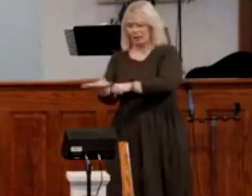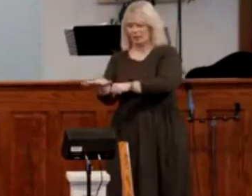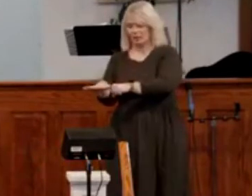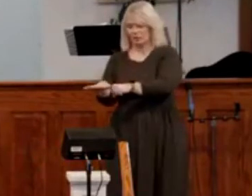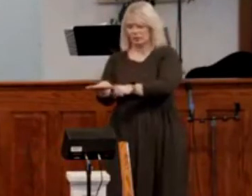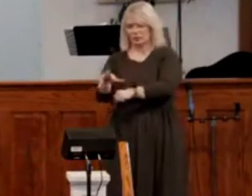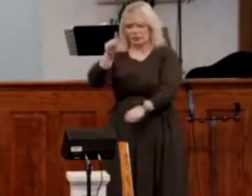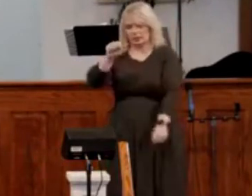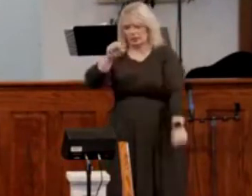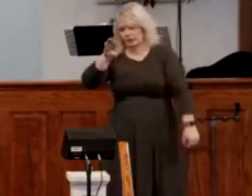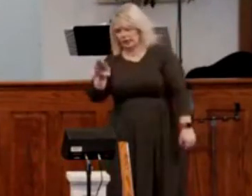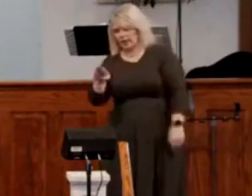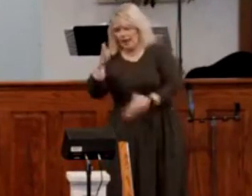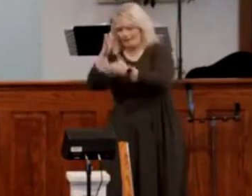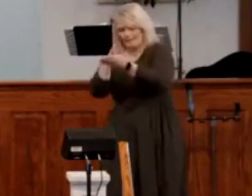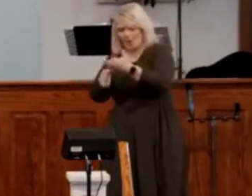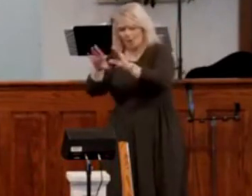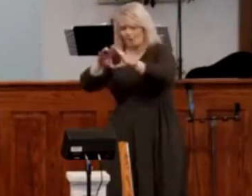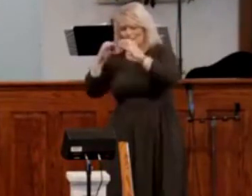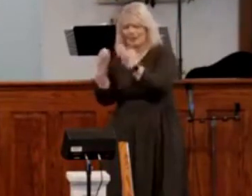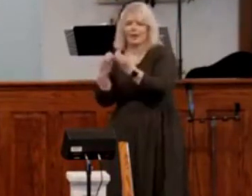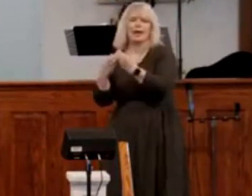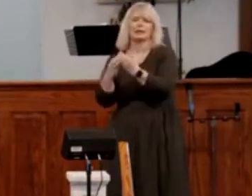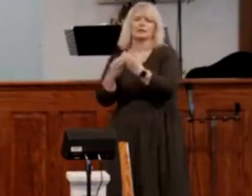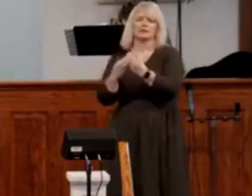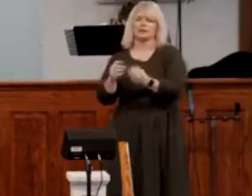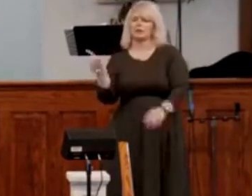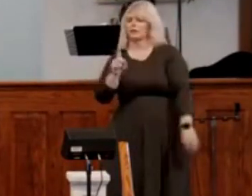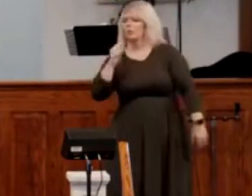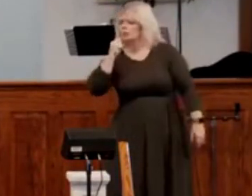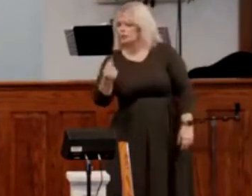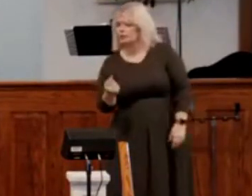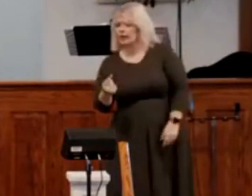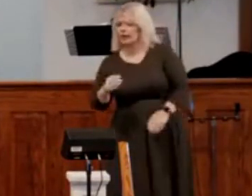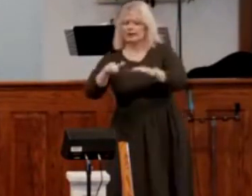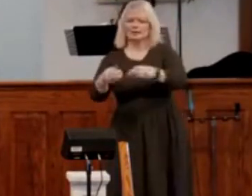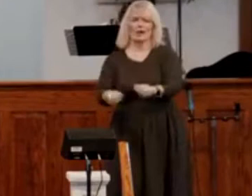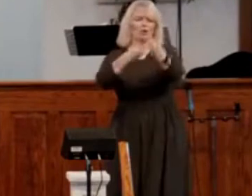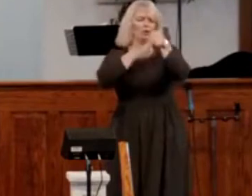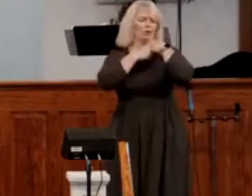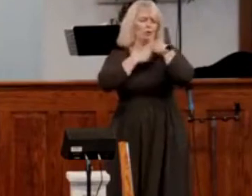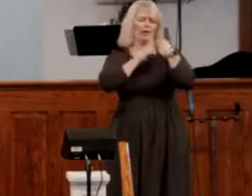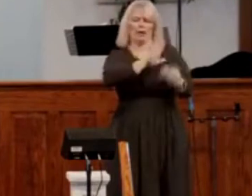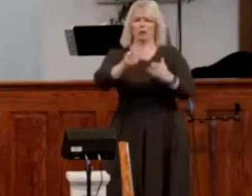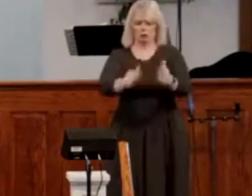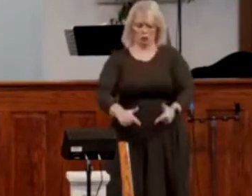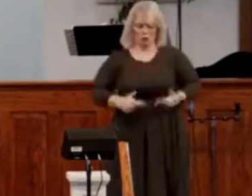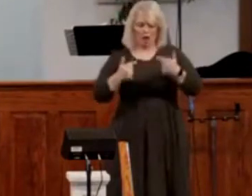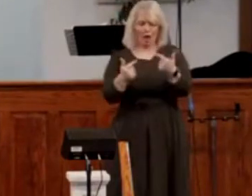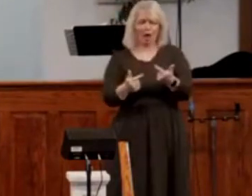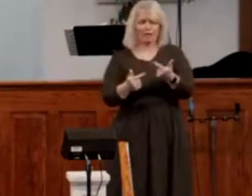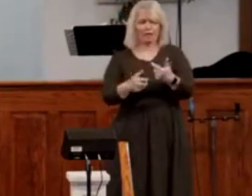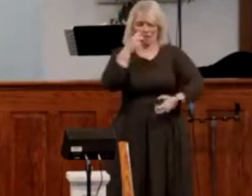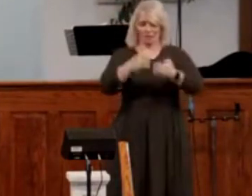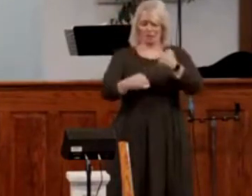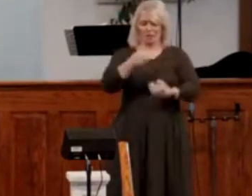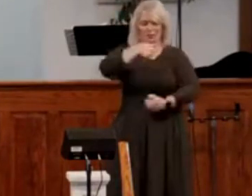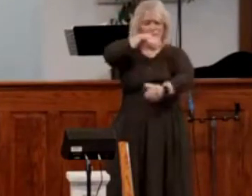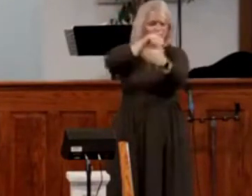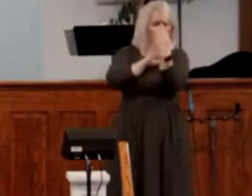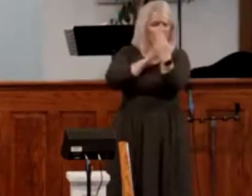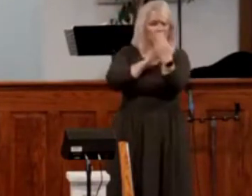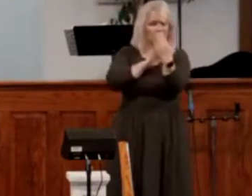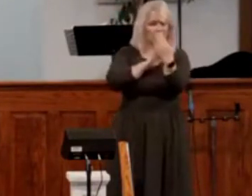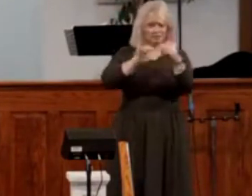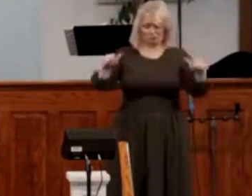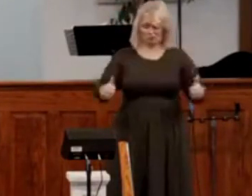lab section of the class. That's where we say, this is how you apply it in your individual life, in the problems that you're facing, in the challenges that you